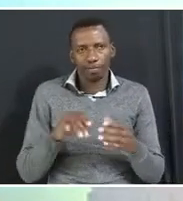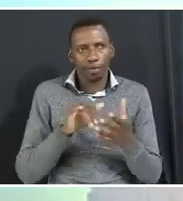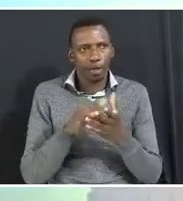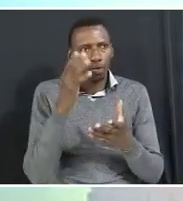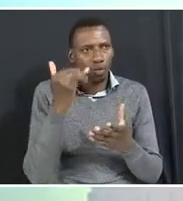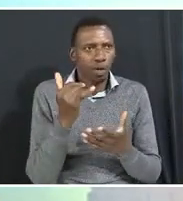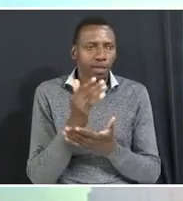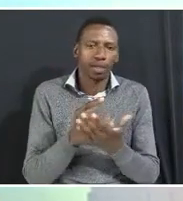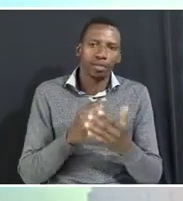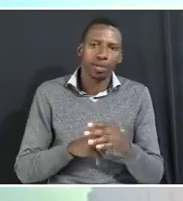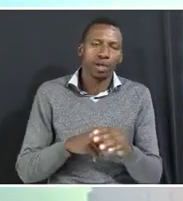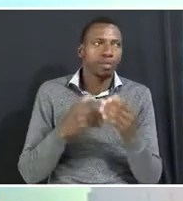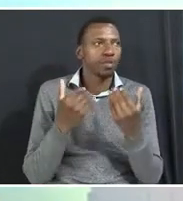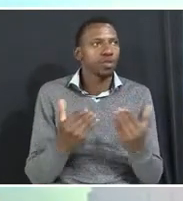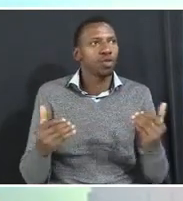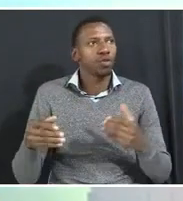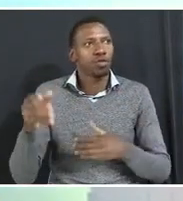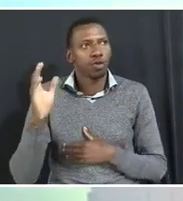sometimes, children of God,